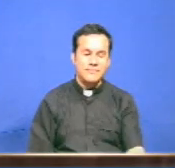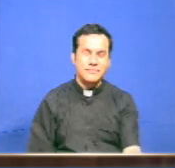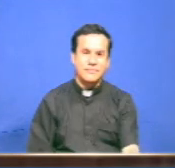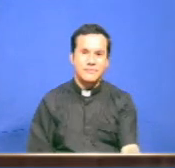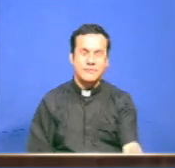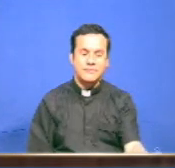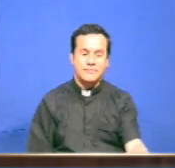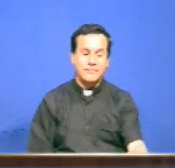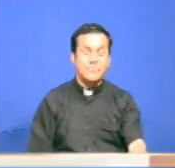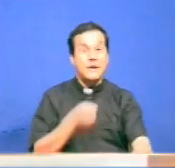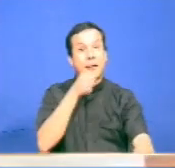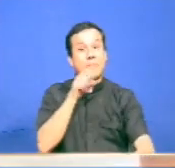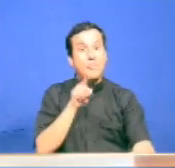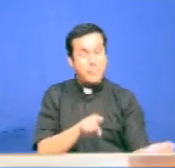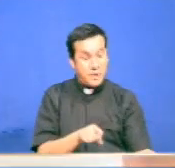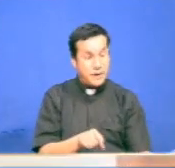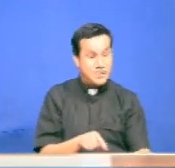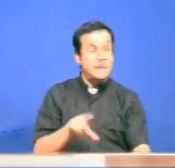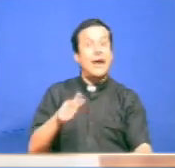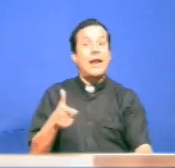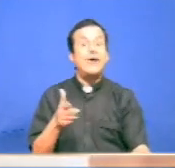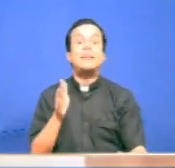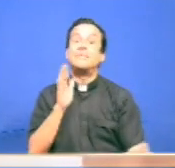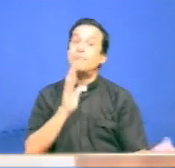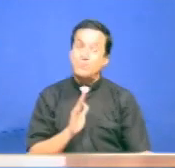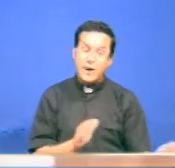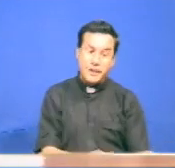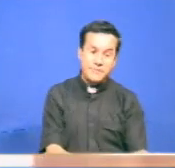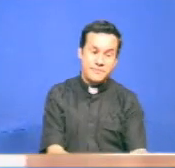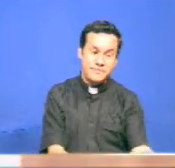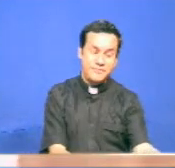My dear brothers, let's stand for the creed.